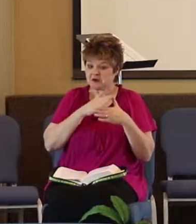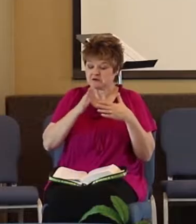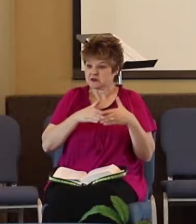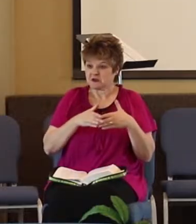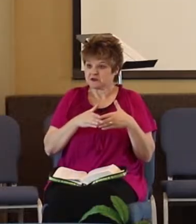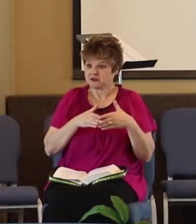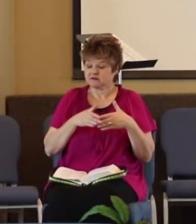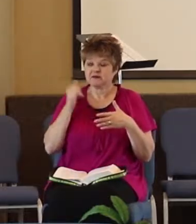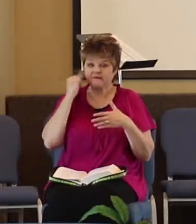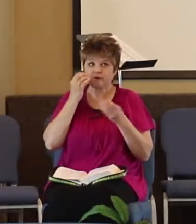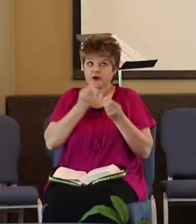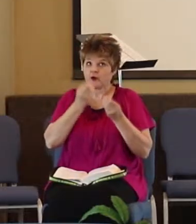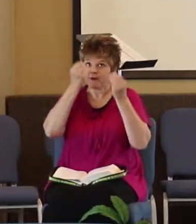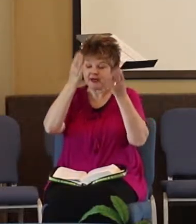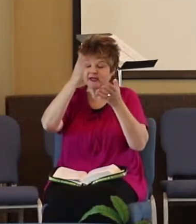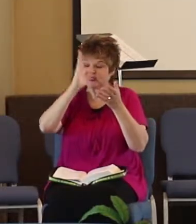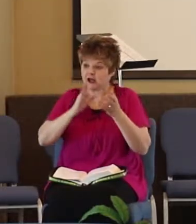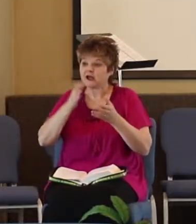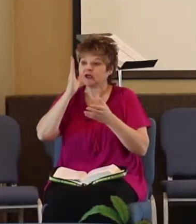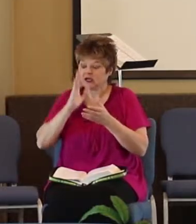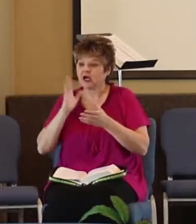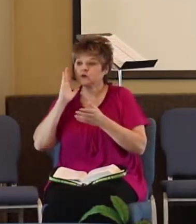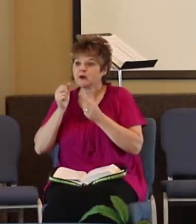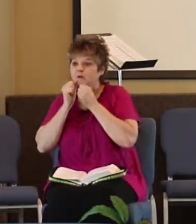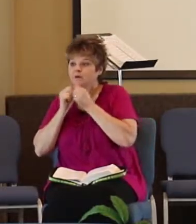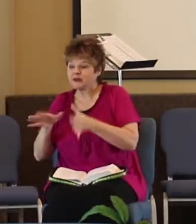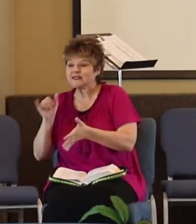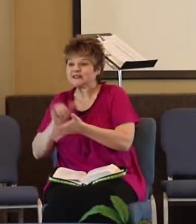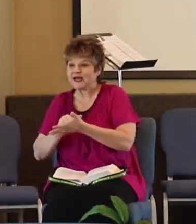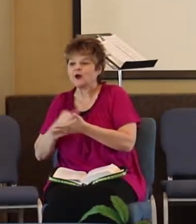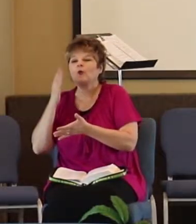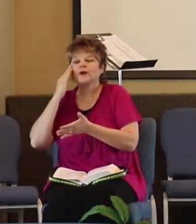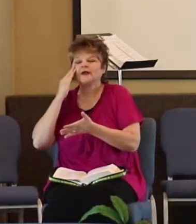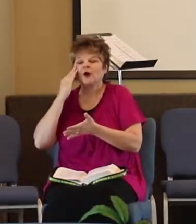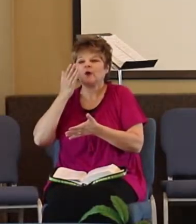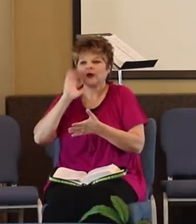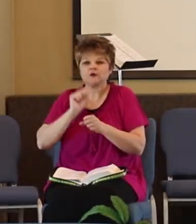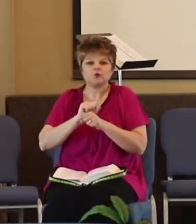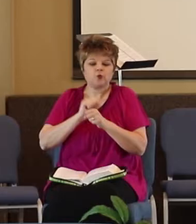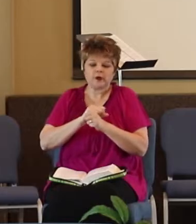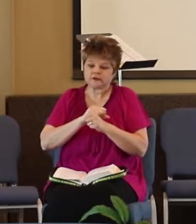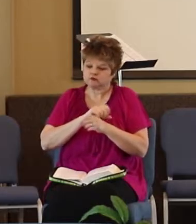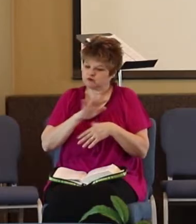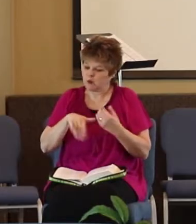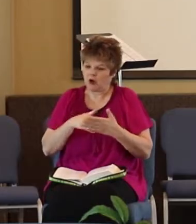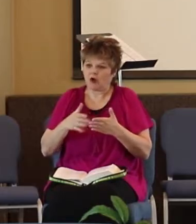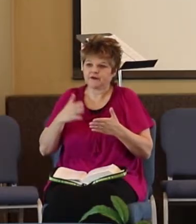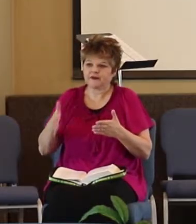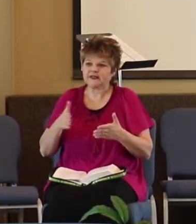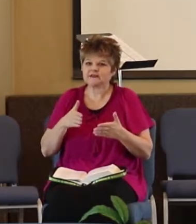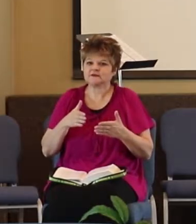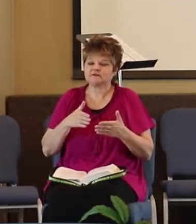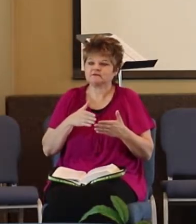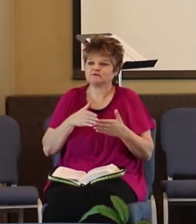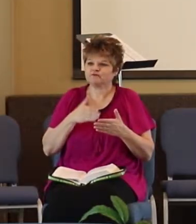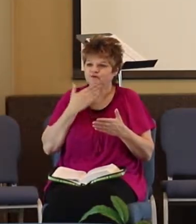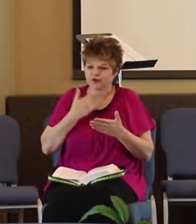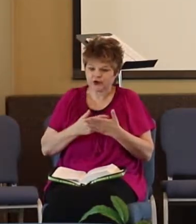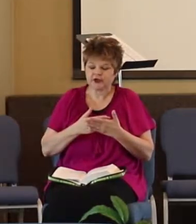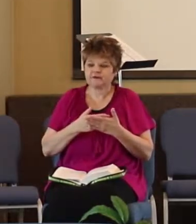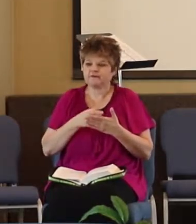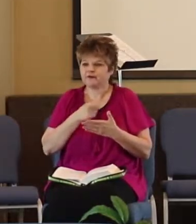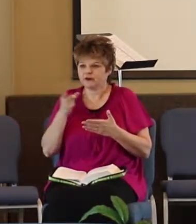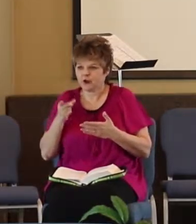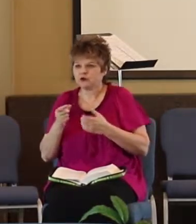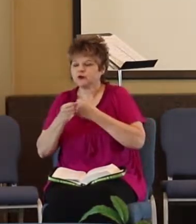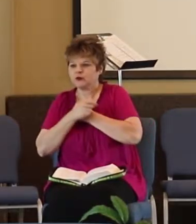are. If we're obedient to God, God is going to bless that. Now we know God works all things together for good for those who love the Lord and walk